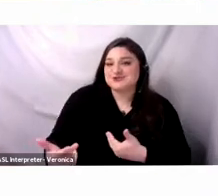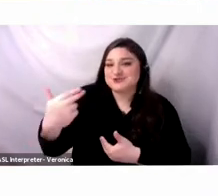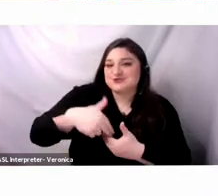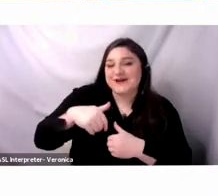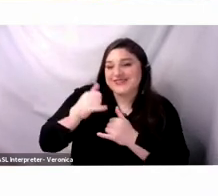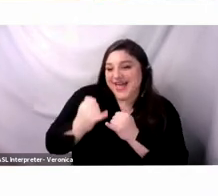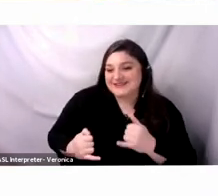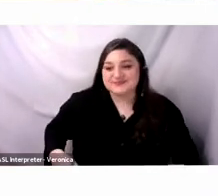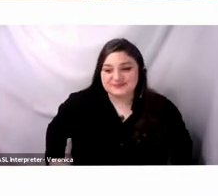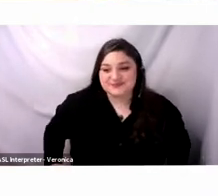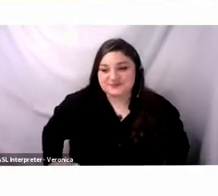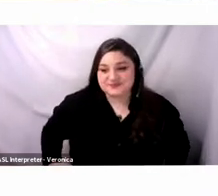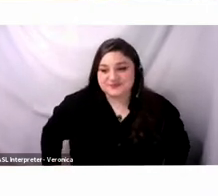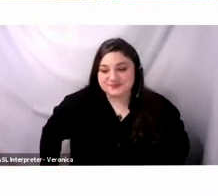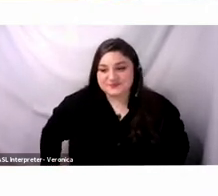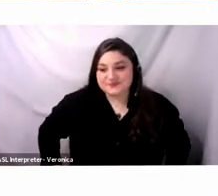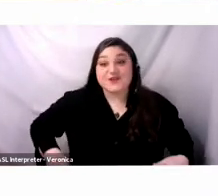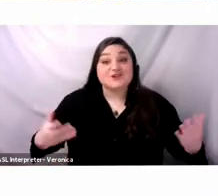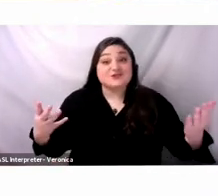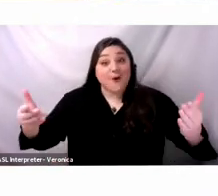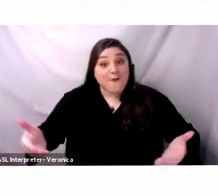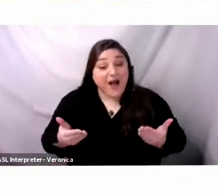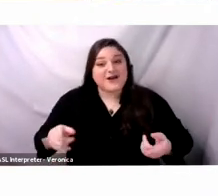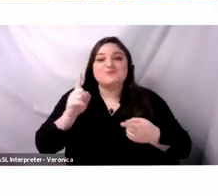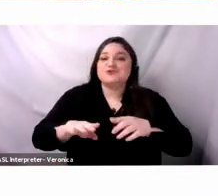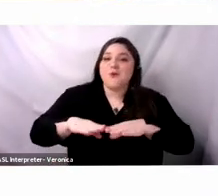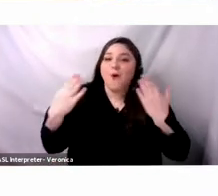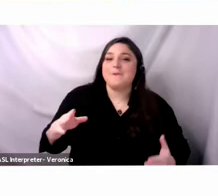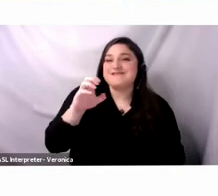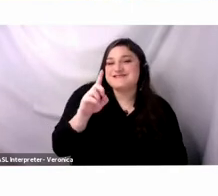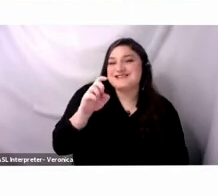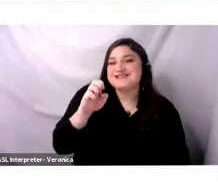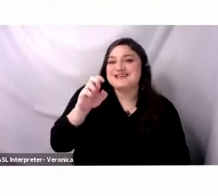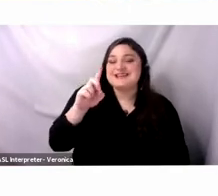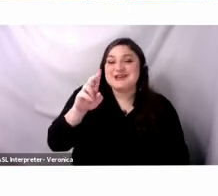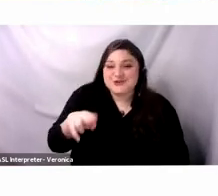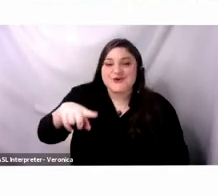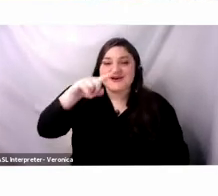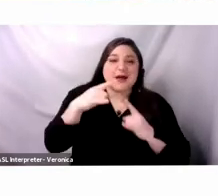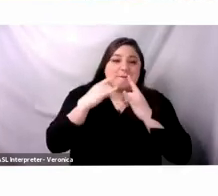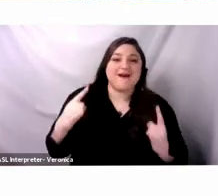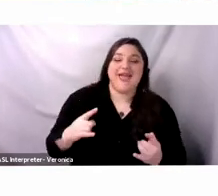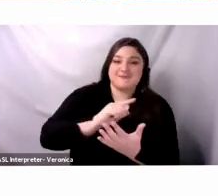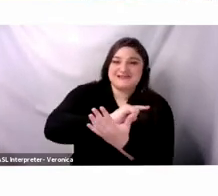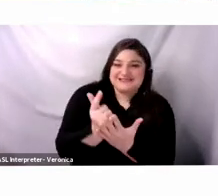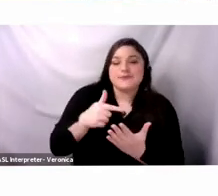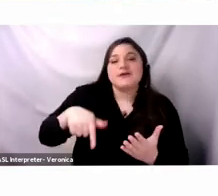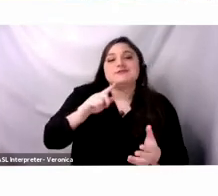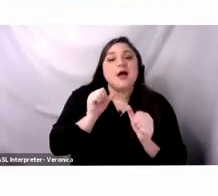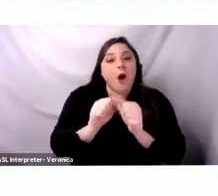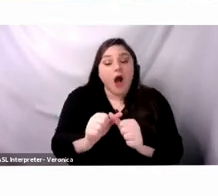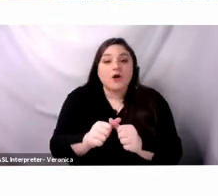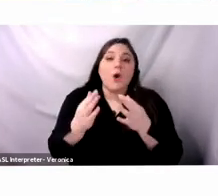So welcome to our Open Edu summer camp series. This is an ongoing free and